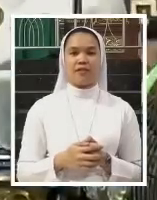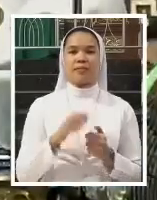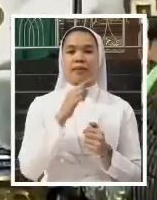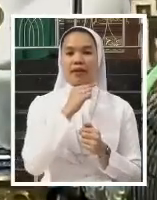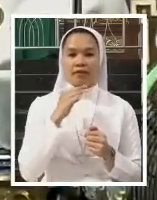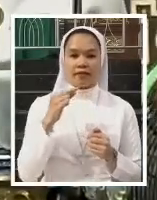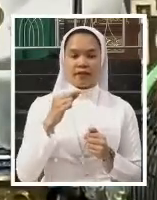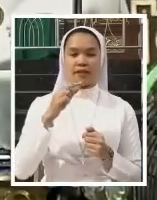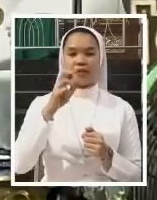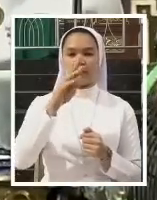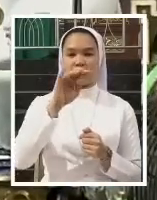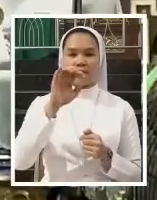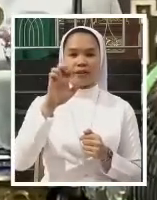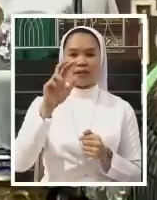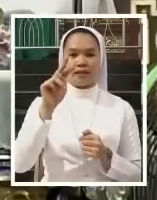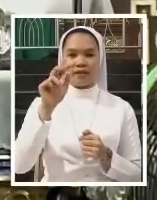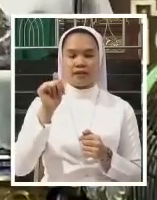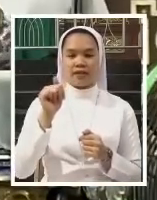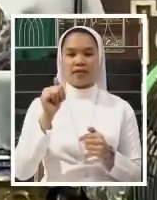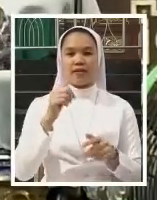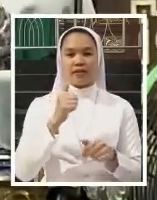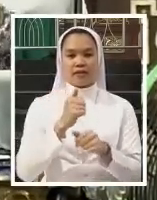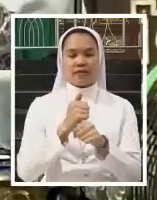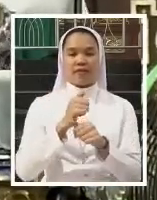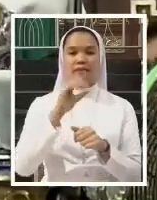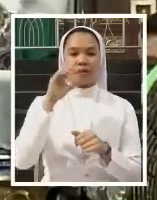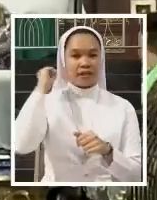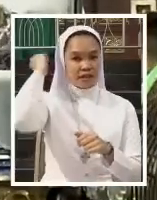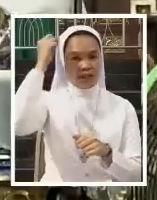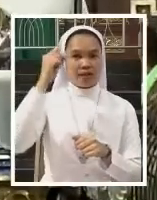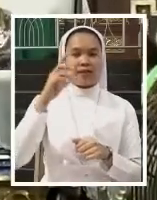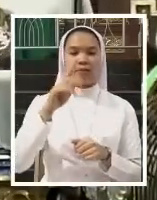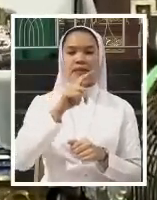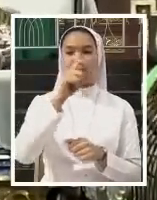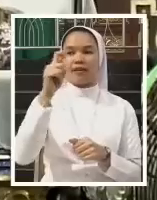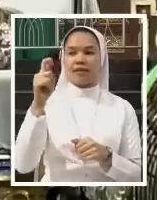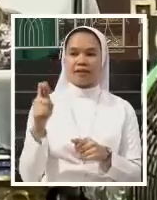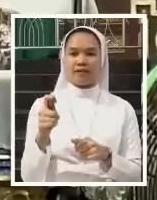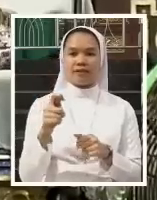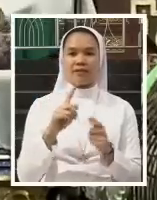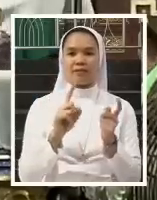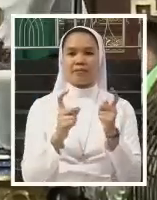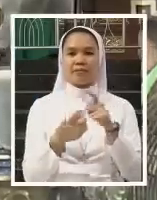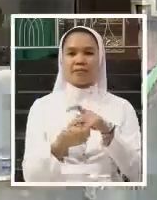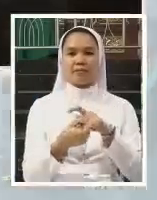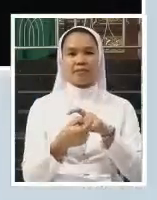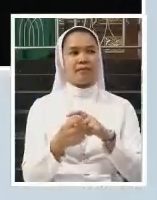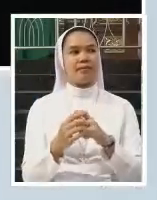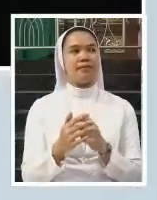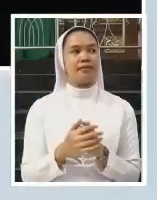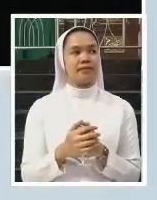Father Emil Yagas, Pastor St. Clair of Assisi Parish, Tigawon.